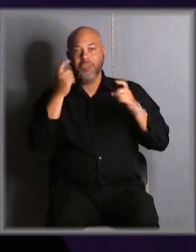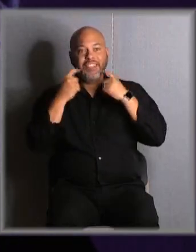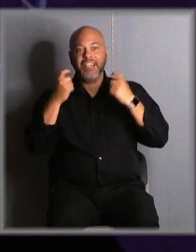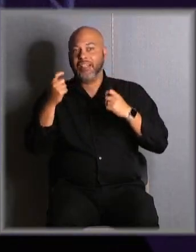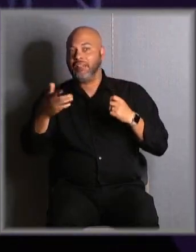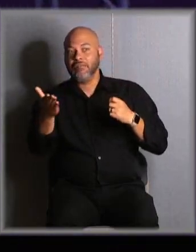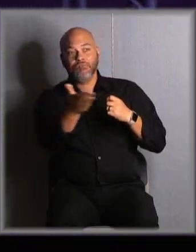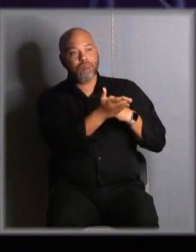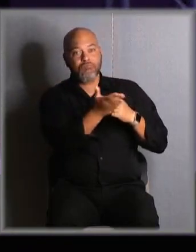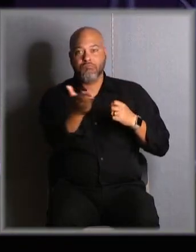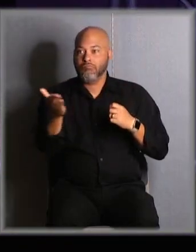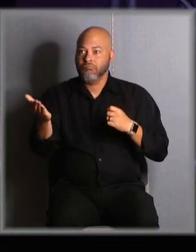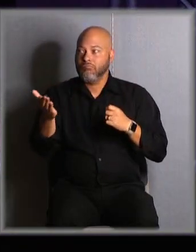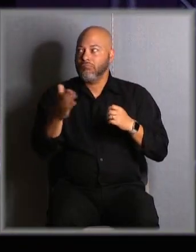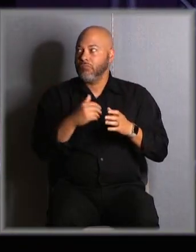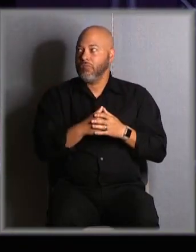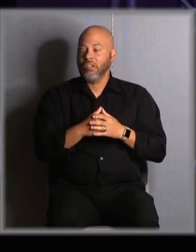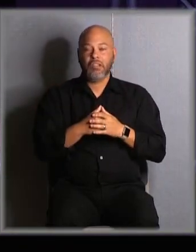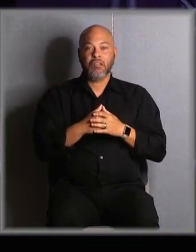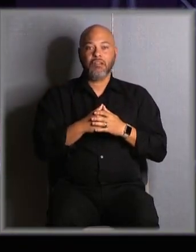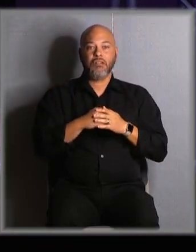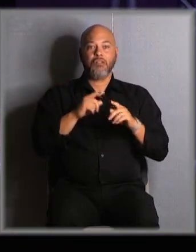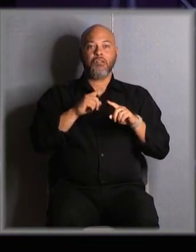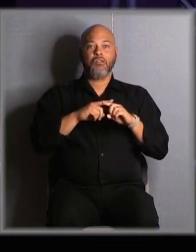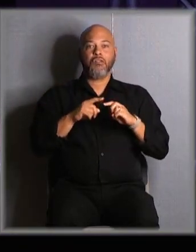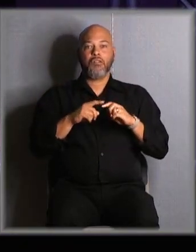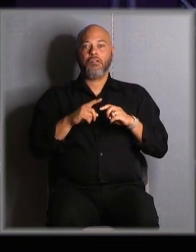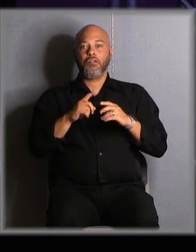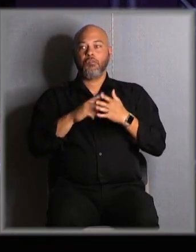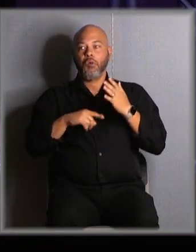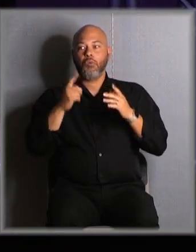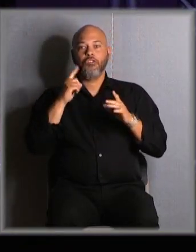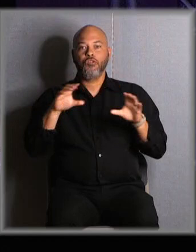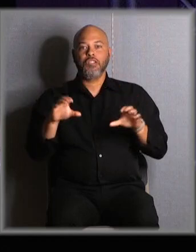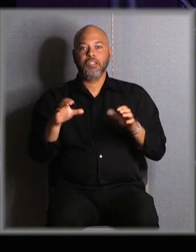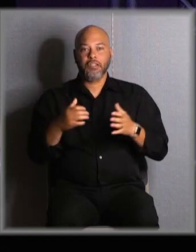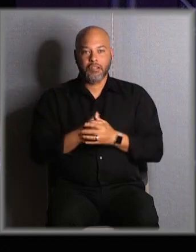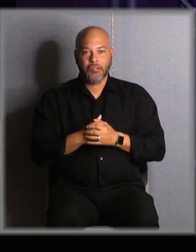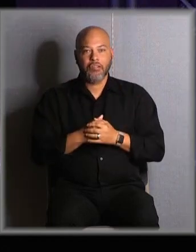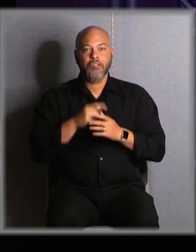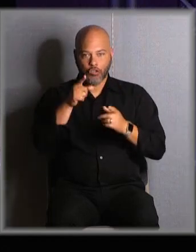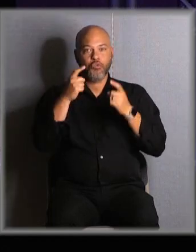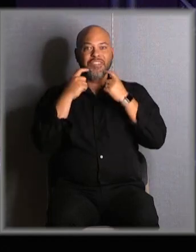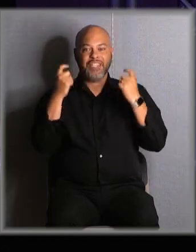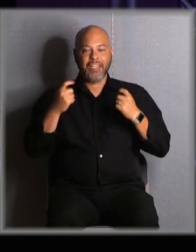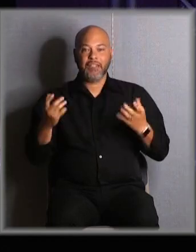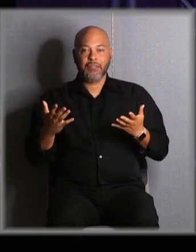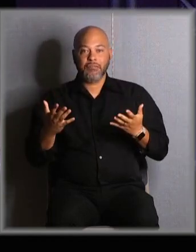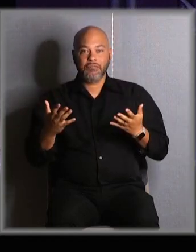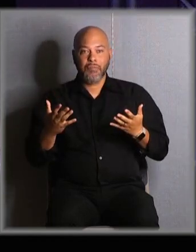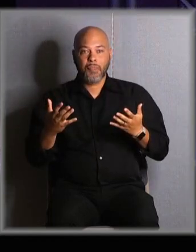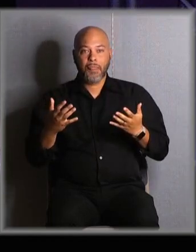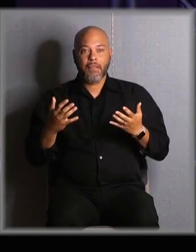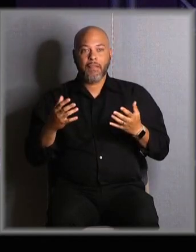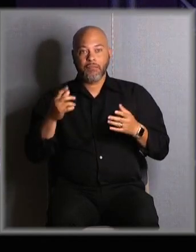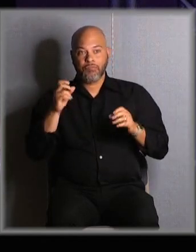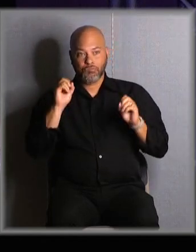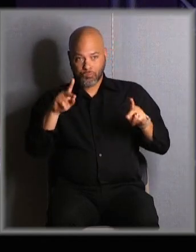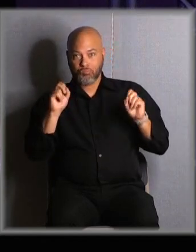And what I'm telling you, may not did. If you didn't do it, but you thought it, guess what you done? You sin. Are y'all